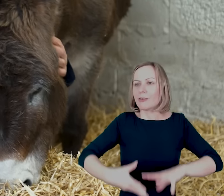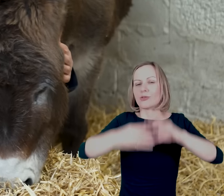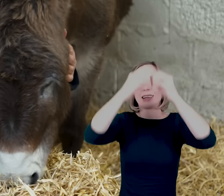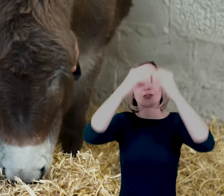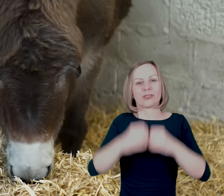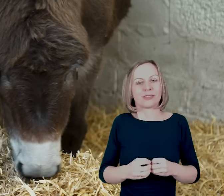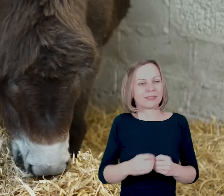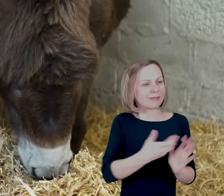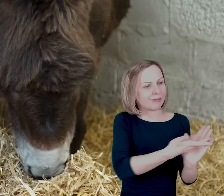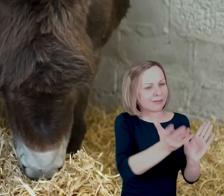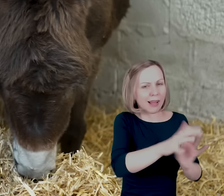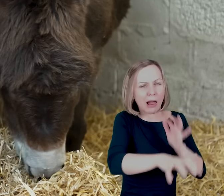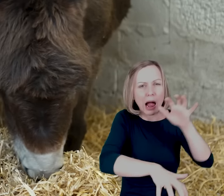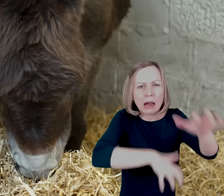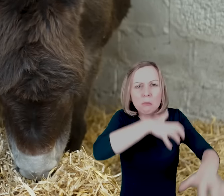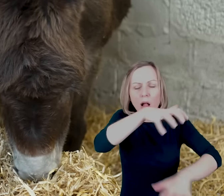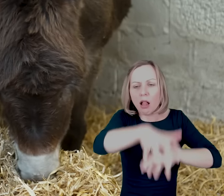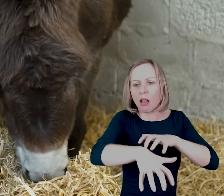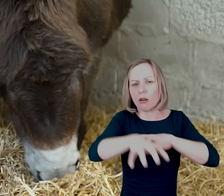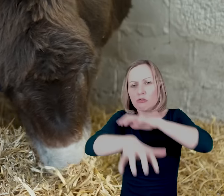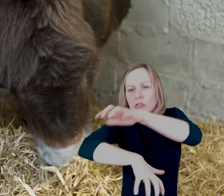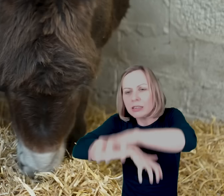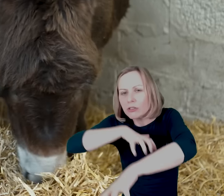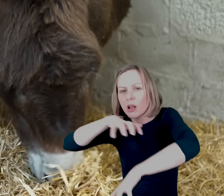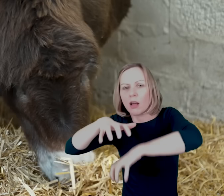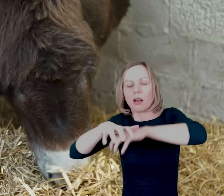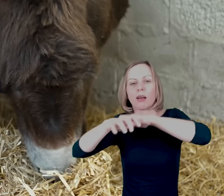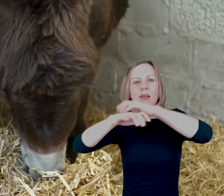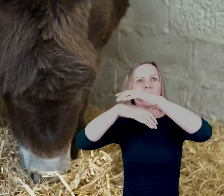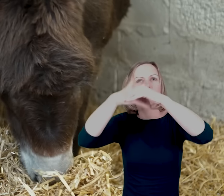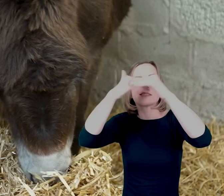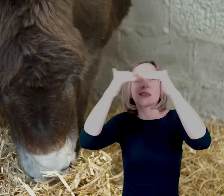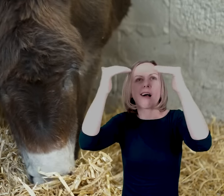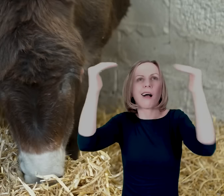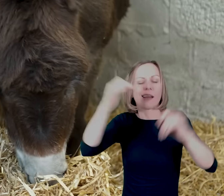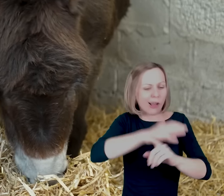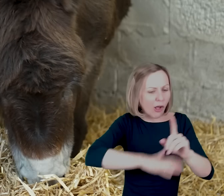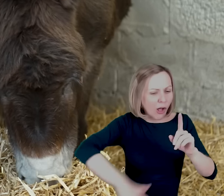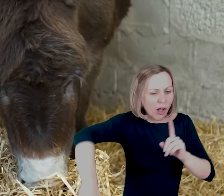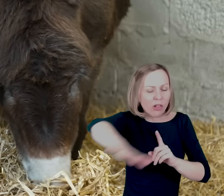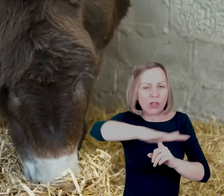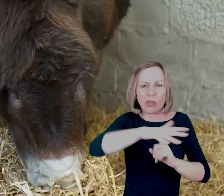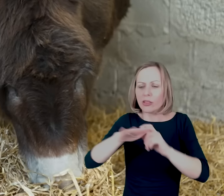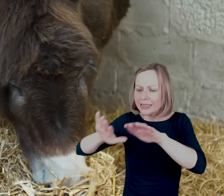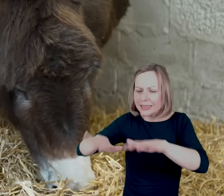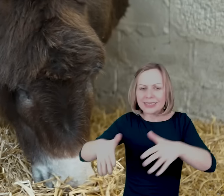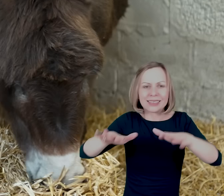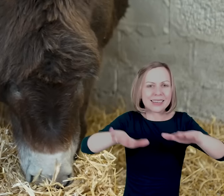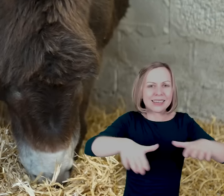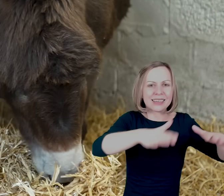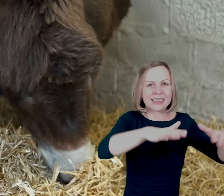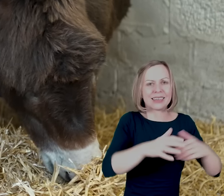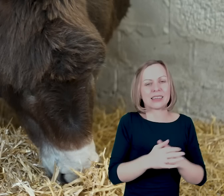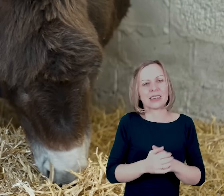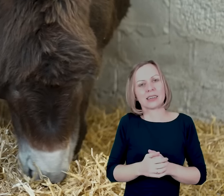the wonder of every animal that you have created, every creature, for the sky, for the earth, for the